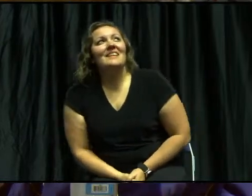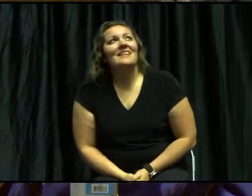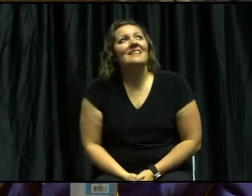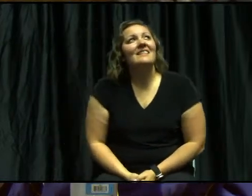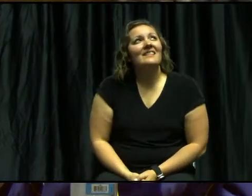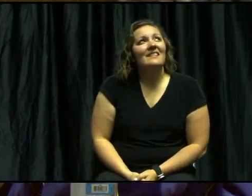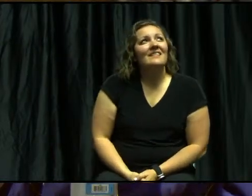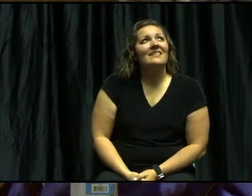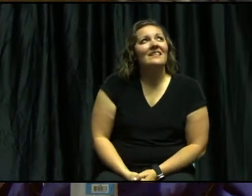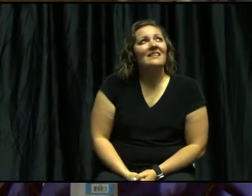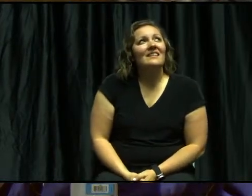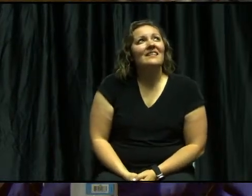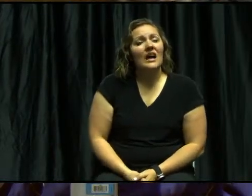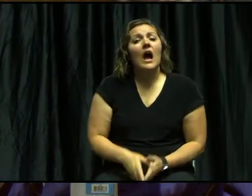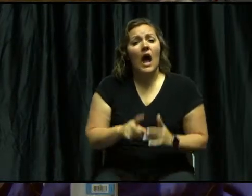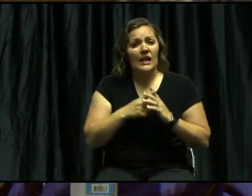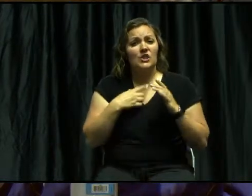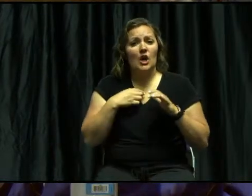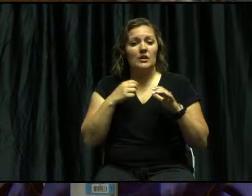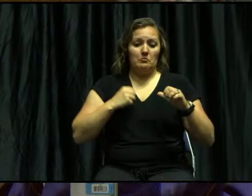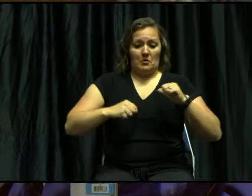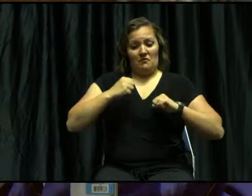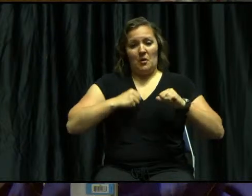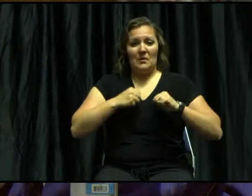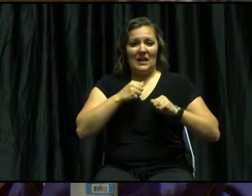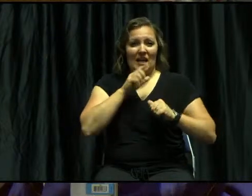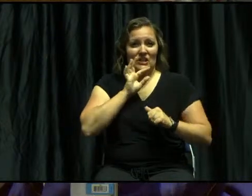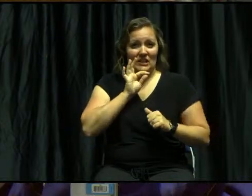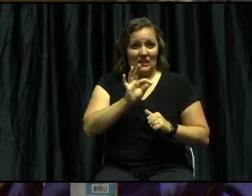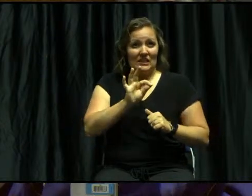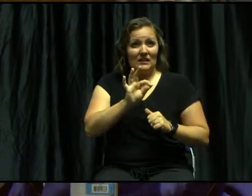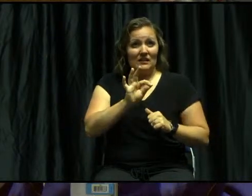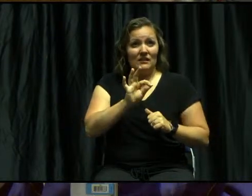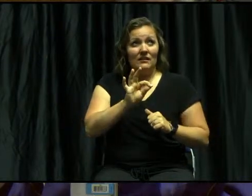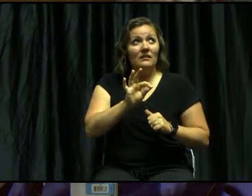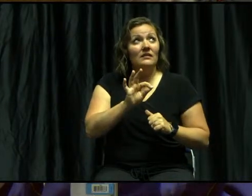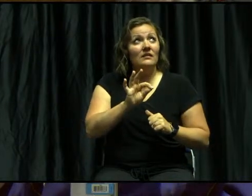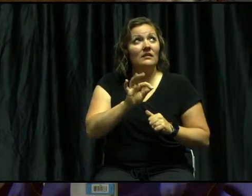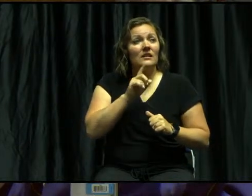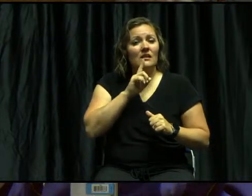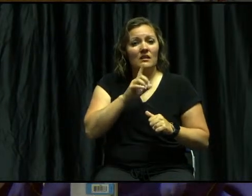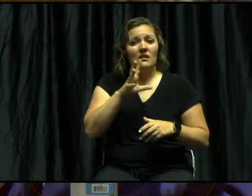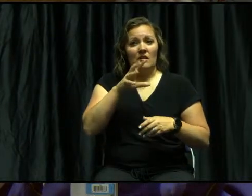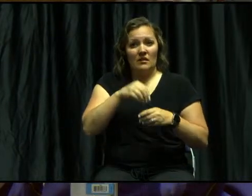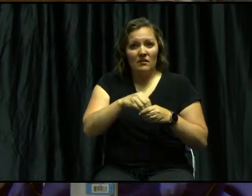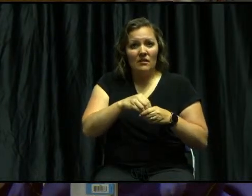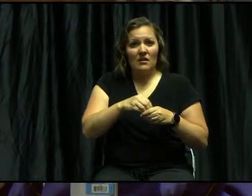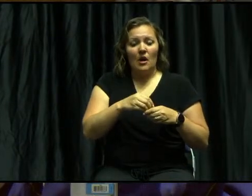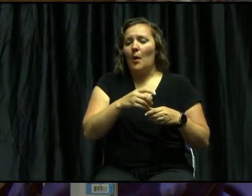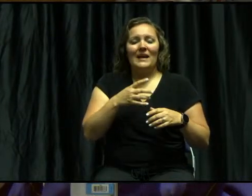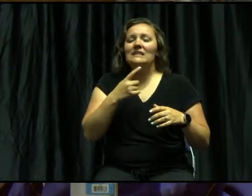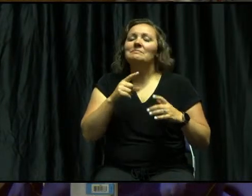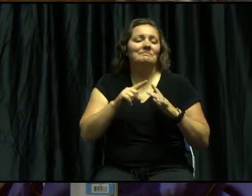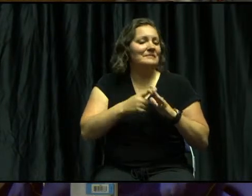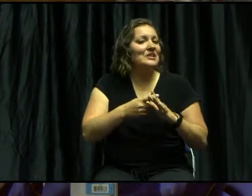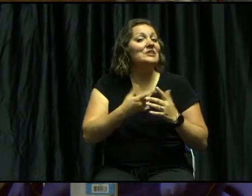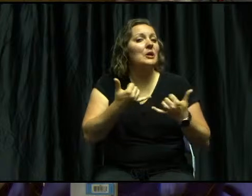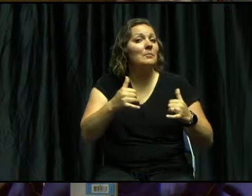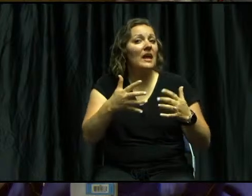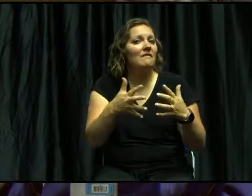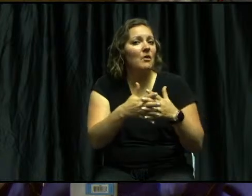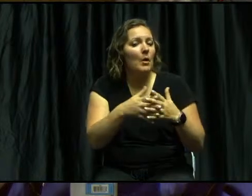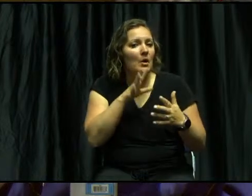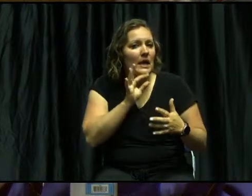I started playing football when I was 9 years old. Scouts for a Little League football team in the neighborhood found my cousin and myself